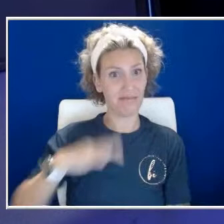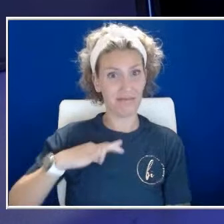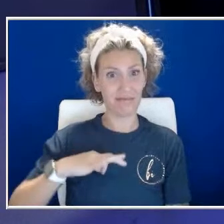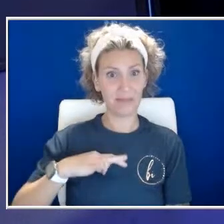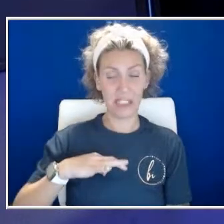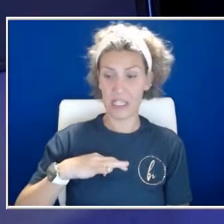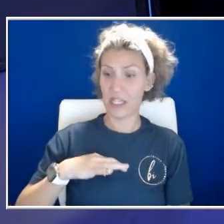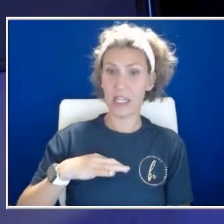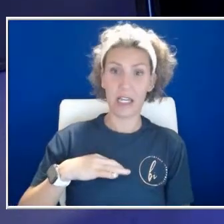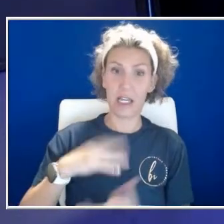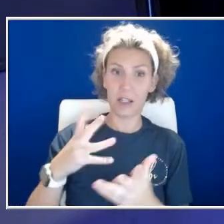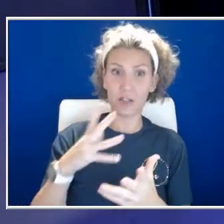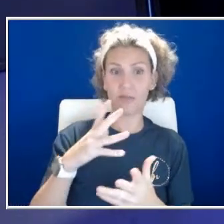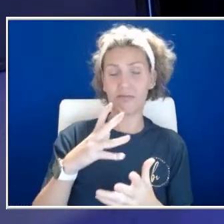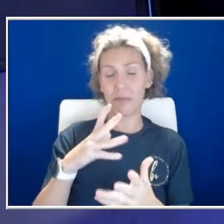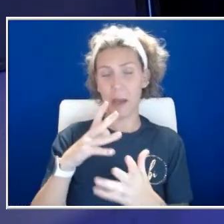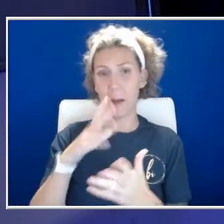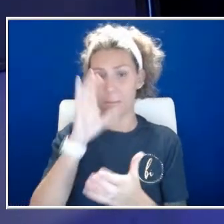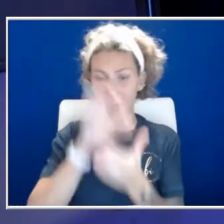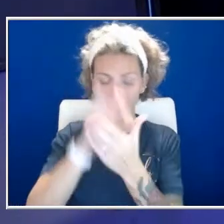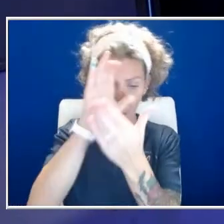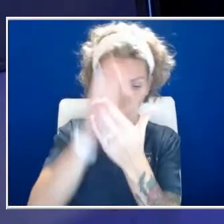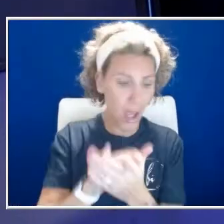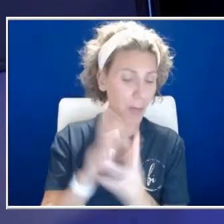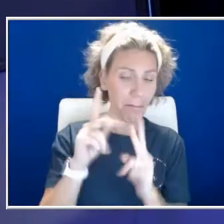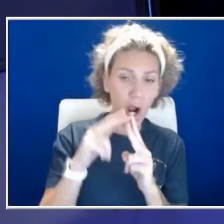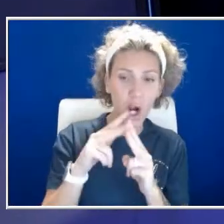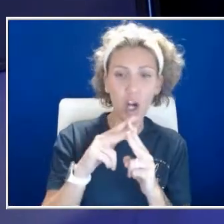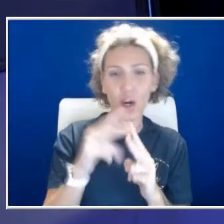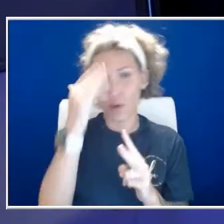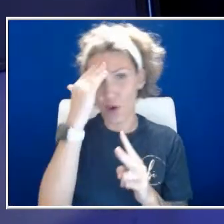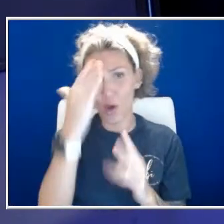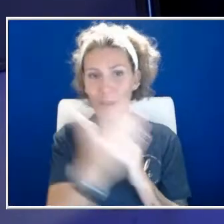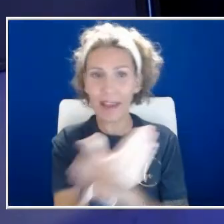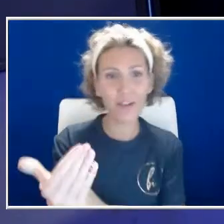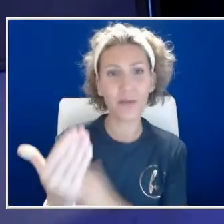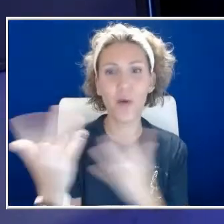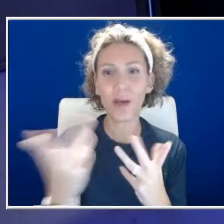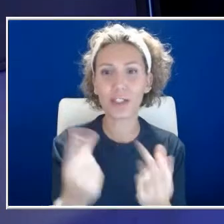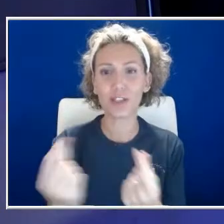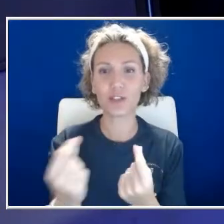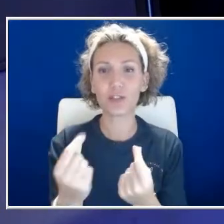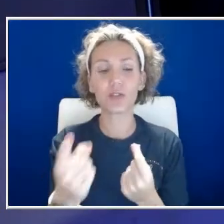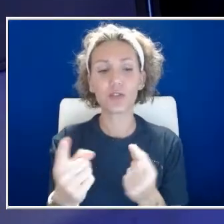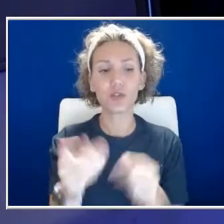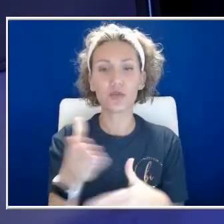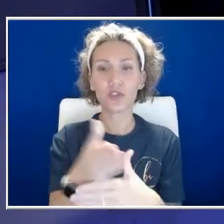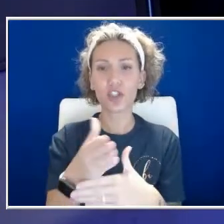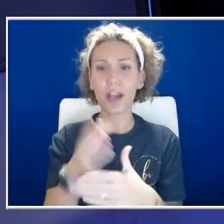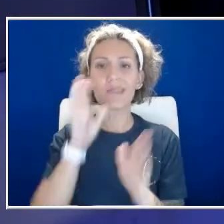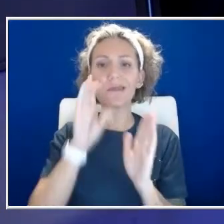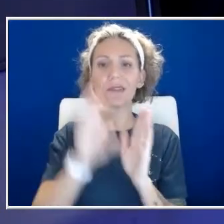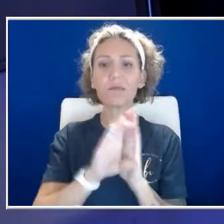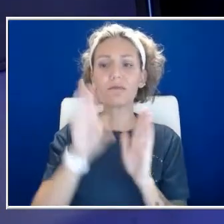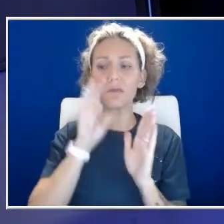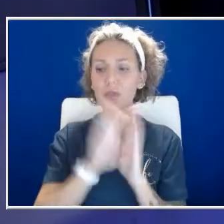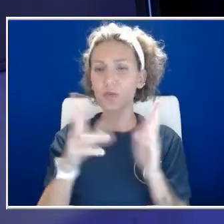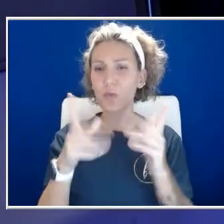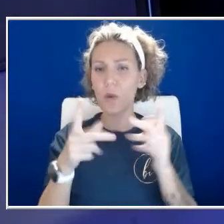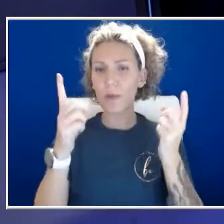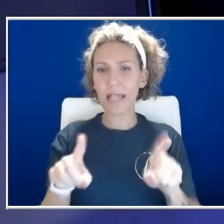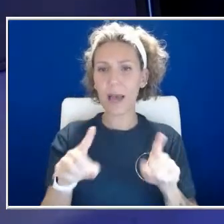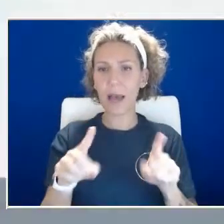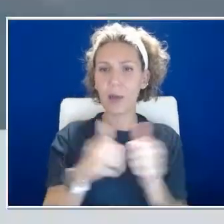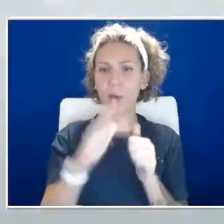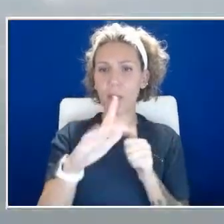and knowing your routine and knowing what you do every morning. Dr. Ebersol, you have shared some images showing what was actually happening in Lori's brain this whole